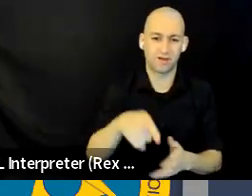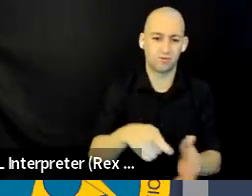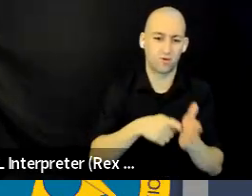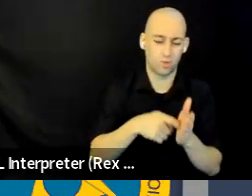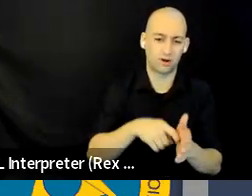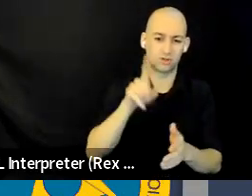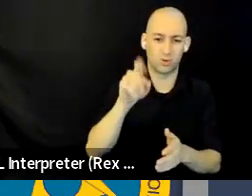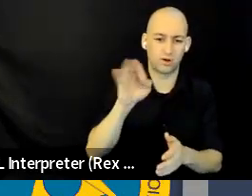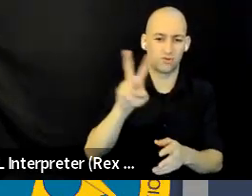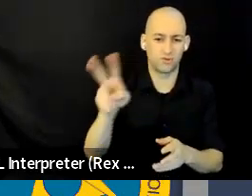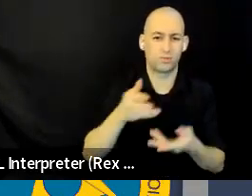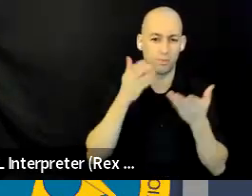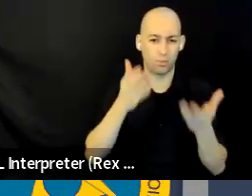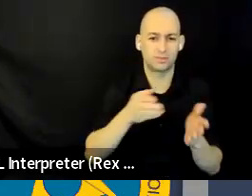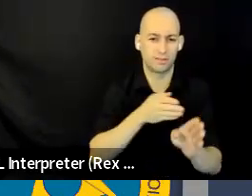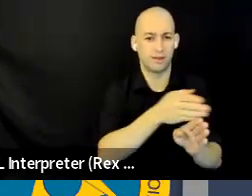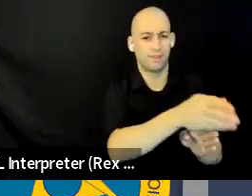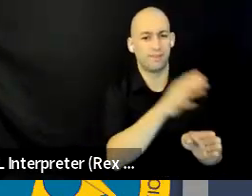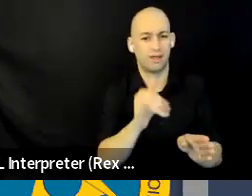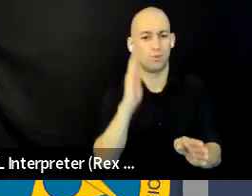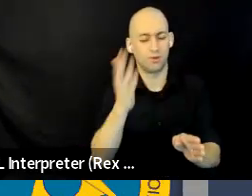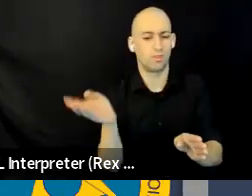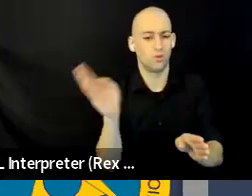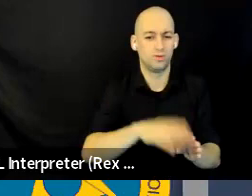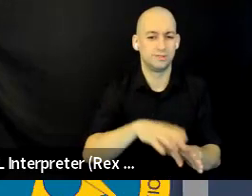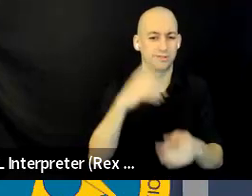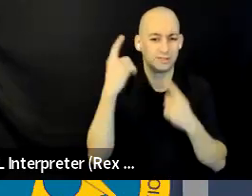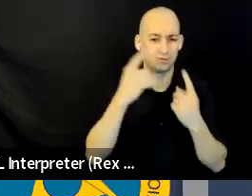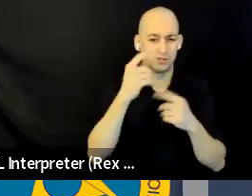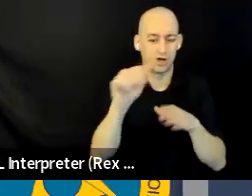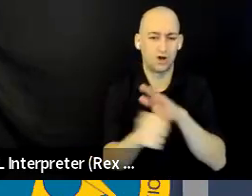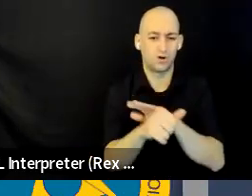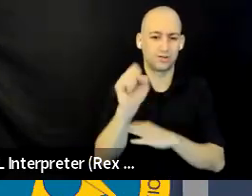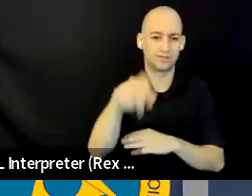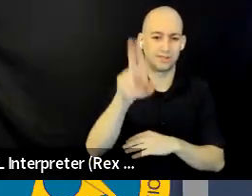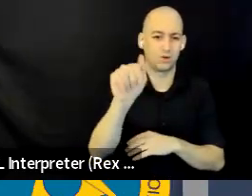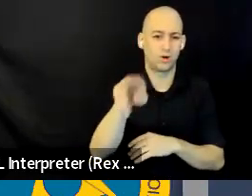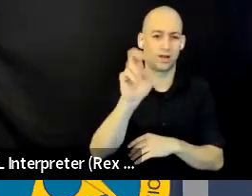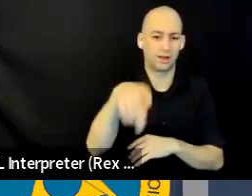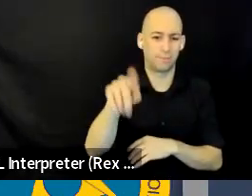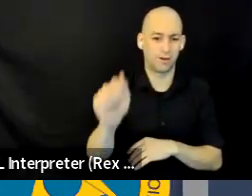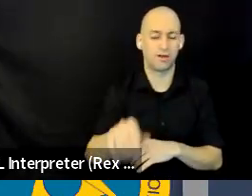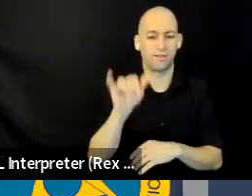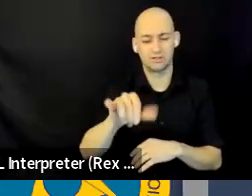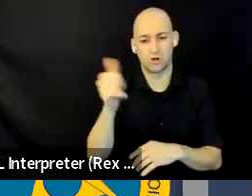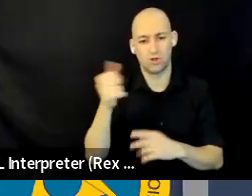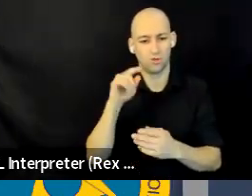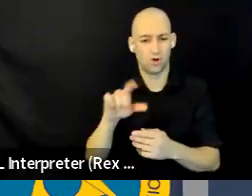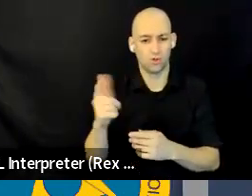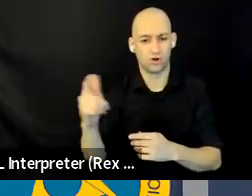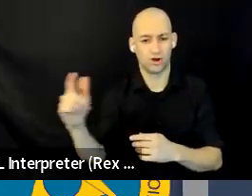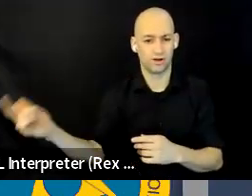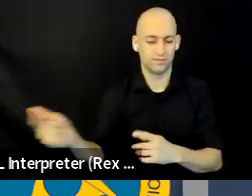proposed alignments, that will foreclose consideration under CEQA and NEPA of otherwise feasible alternatives that would not have the same environmental